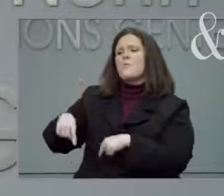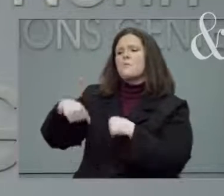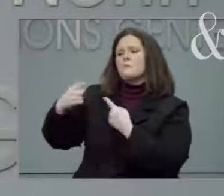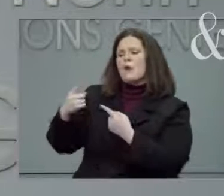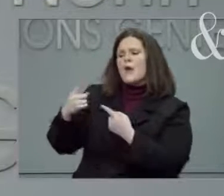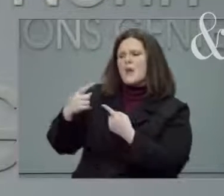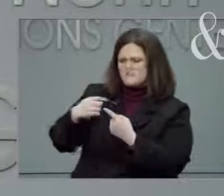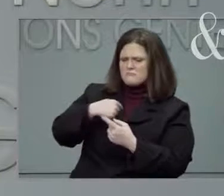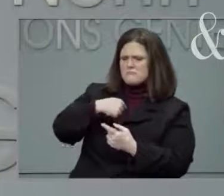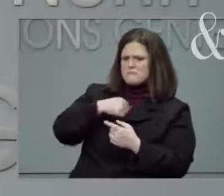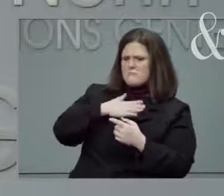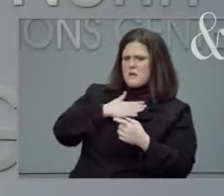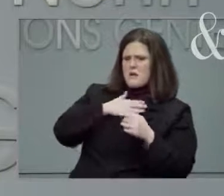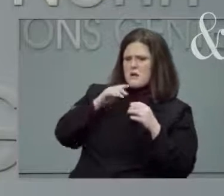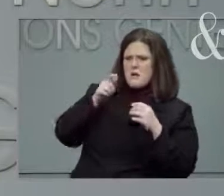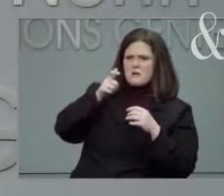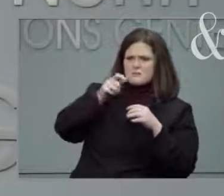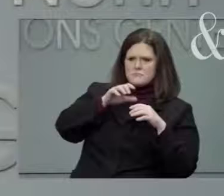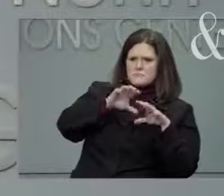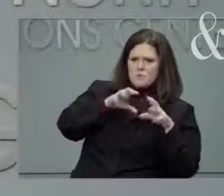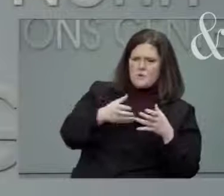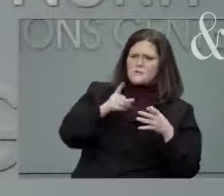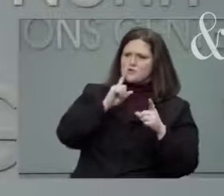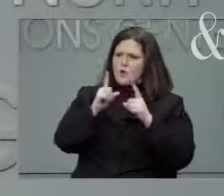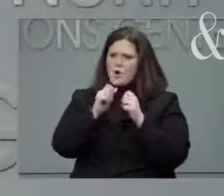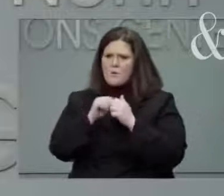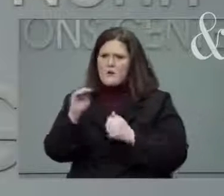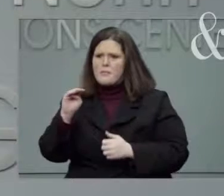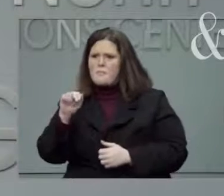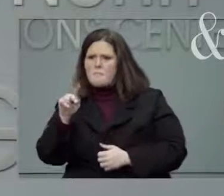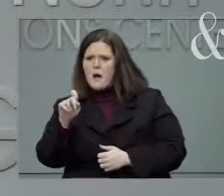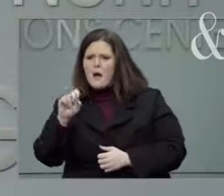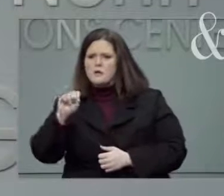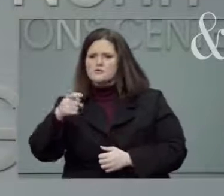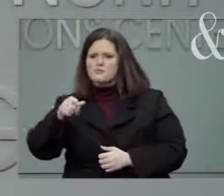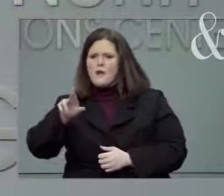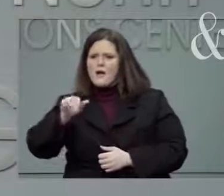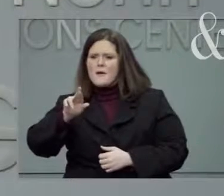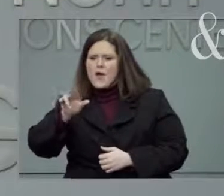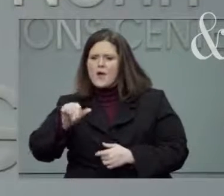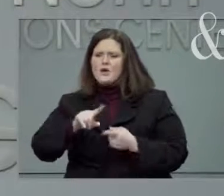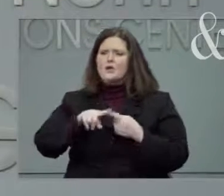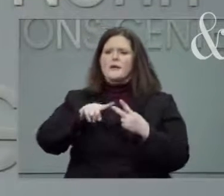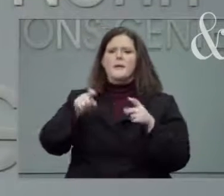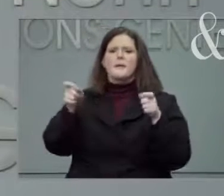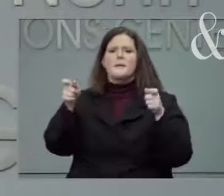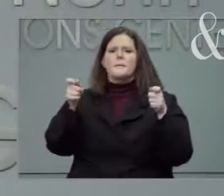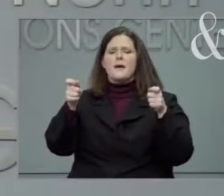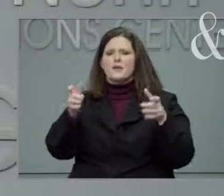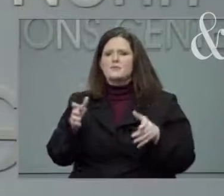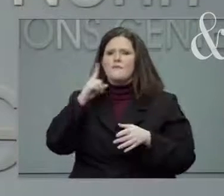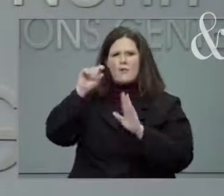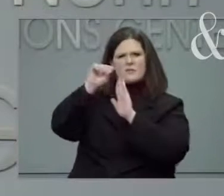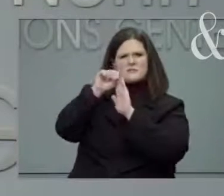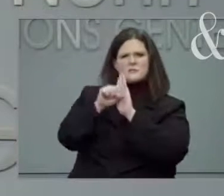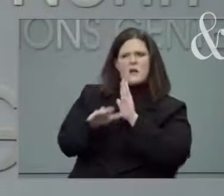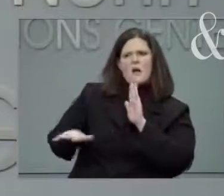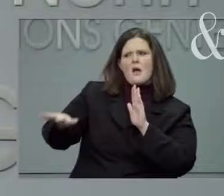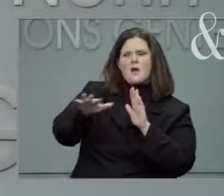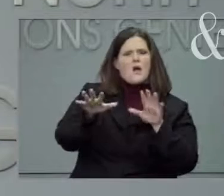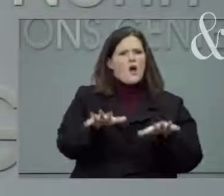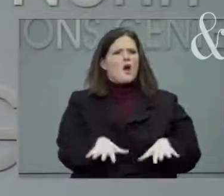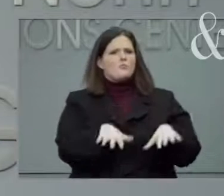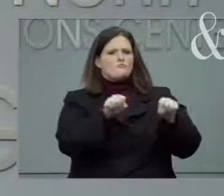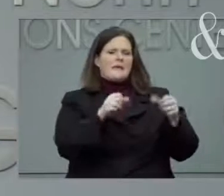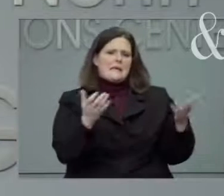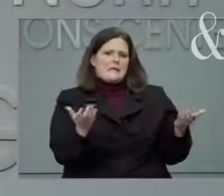officials. They say they have been talking with Mike Sprayberry, the emergency management director for the state, about holding a large site here.